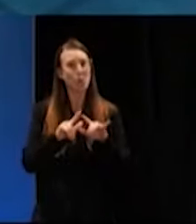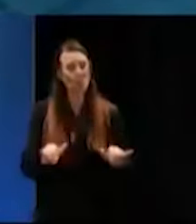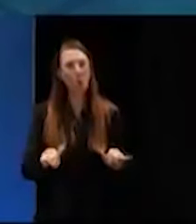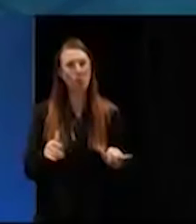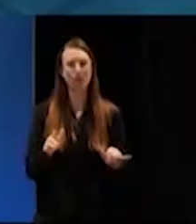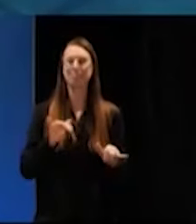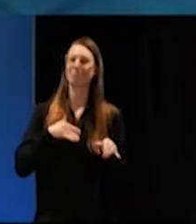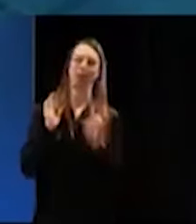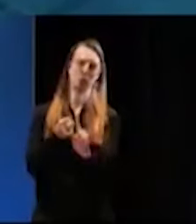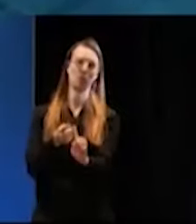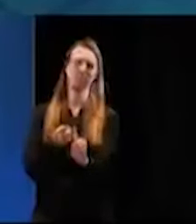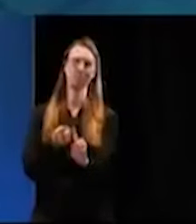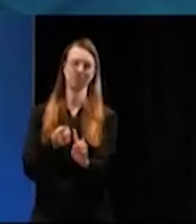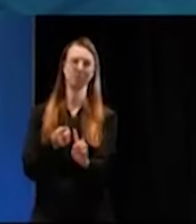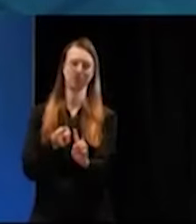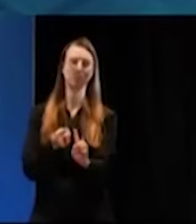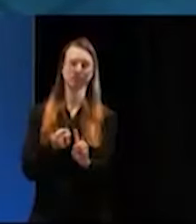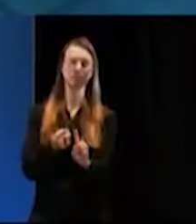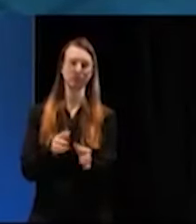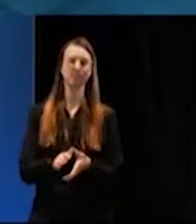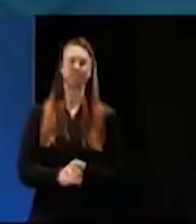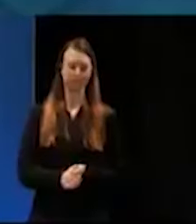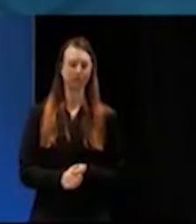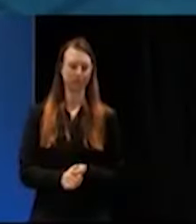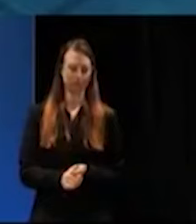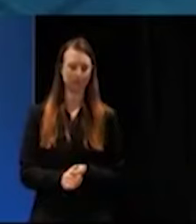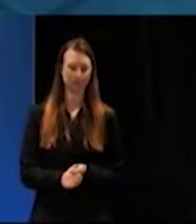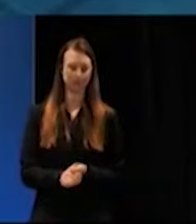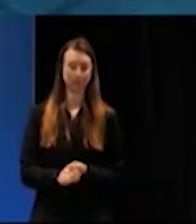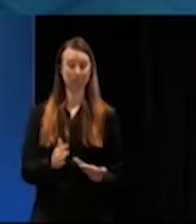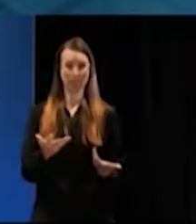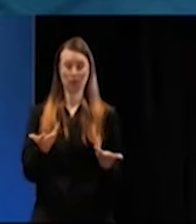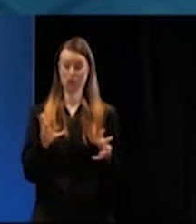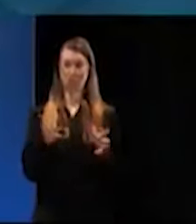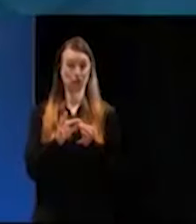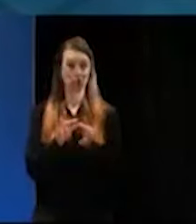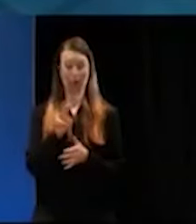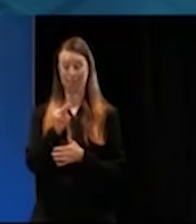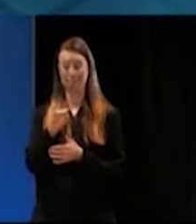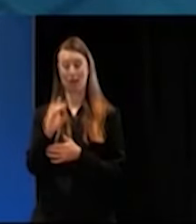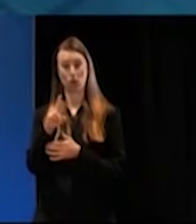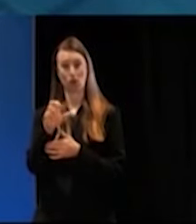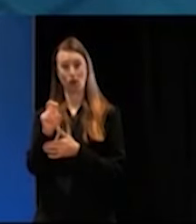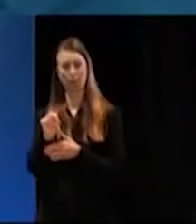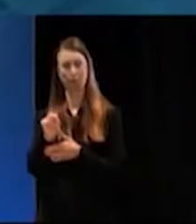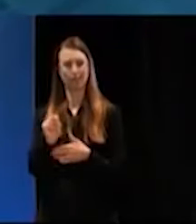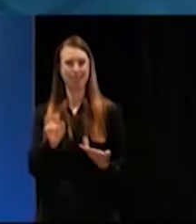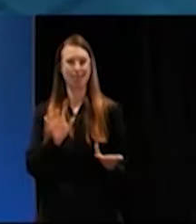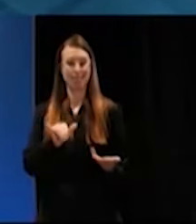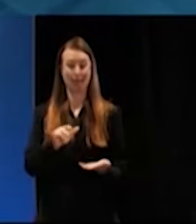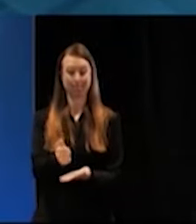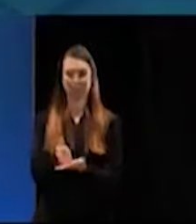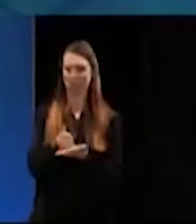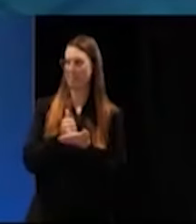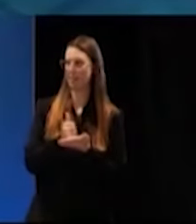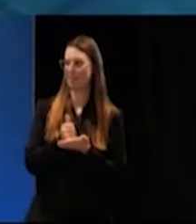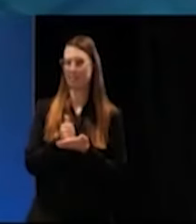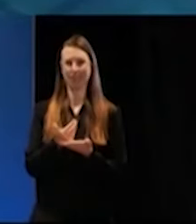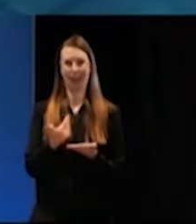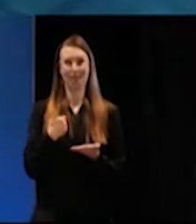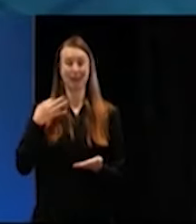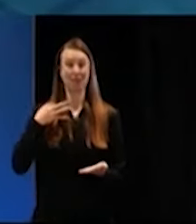about. And as we mentioned, Micron right here, this puts us at a competitive advantage for our nation's